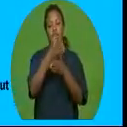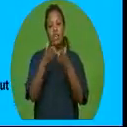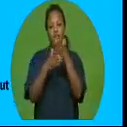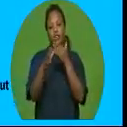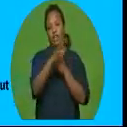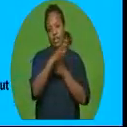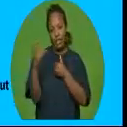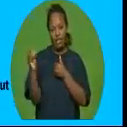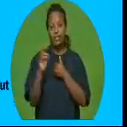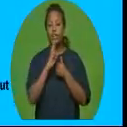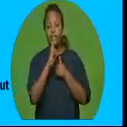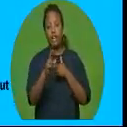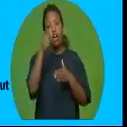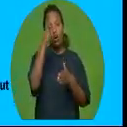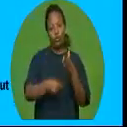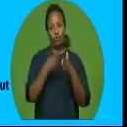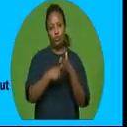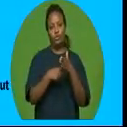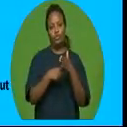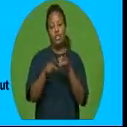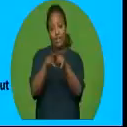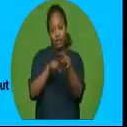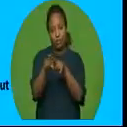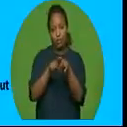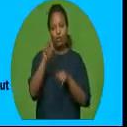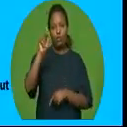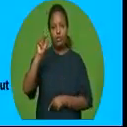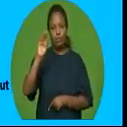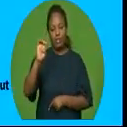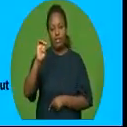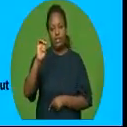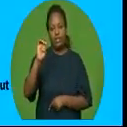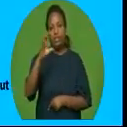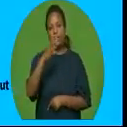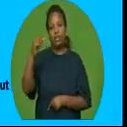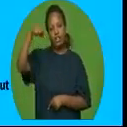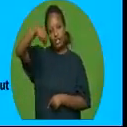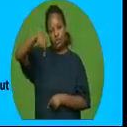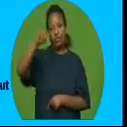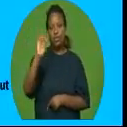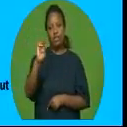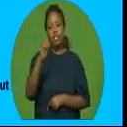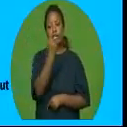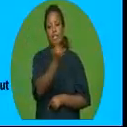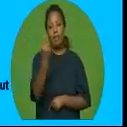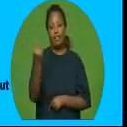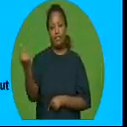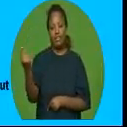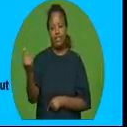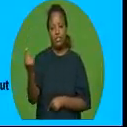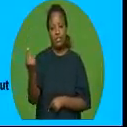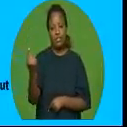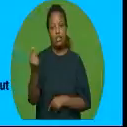level and real output correspond to PE and QE